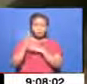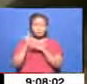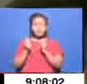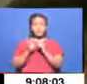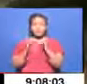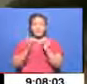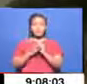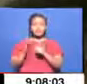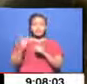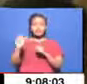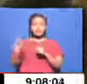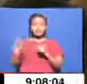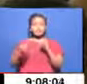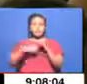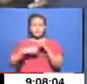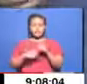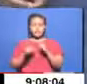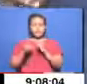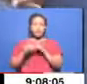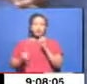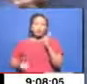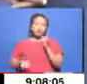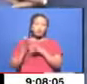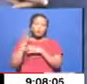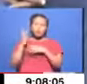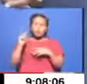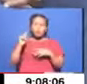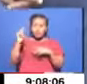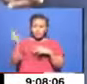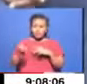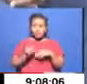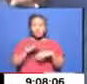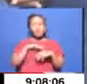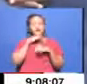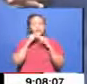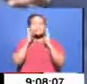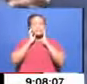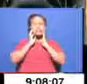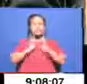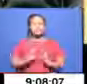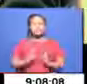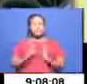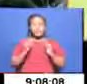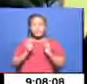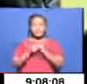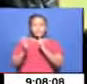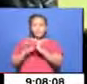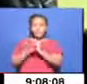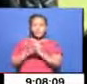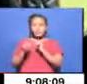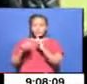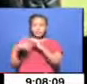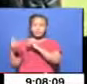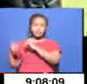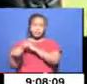1956 and launched in Kenya by former President Mzee Jomo Kenyatta in 1966.